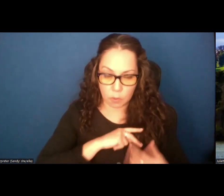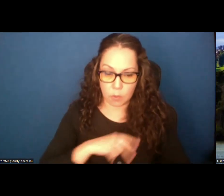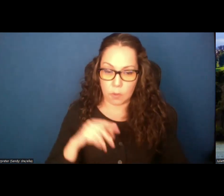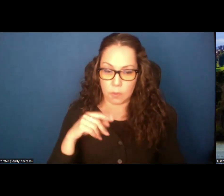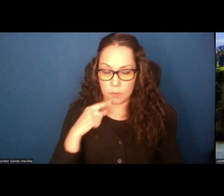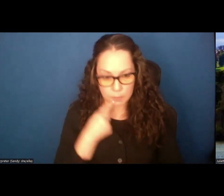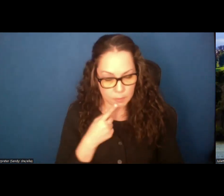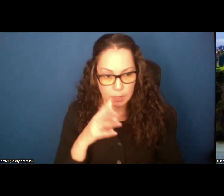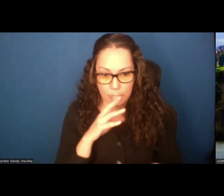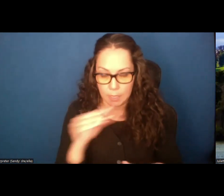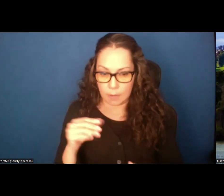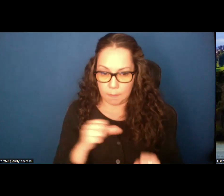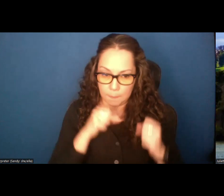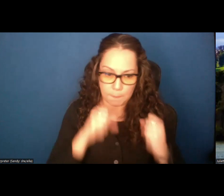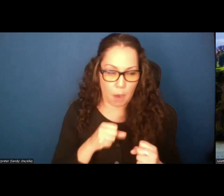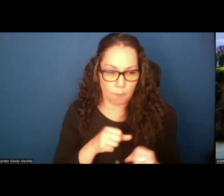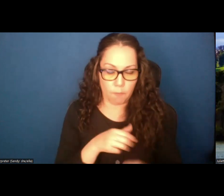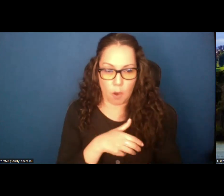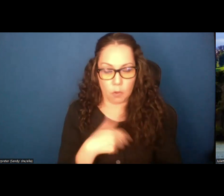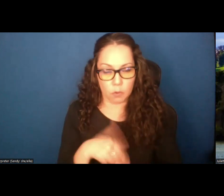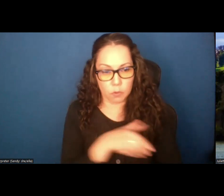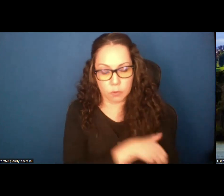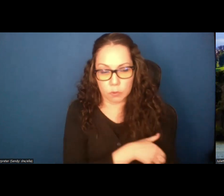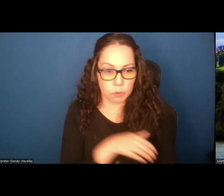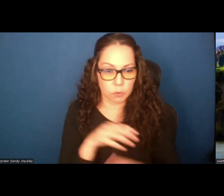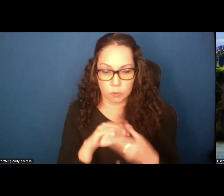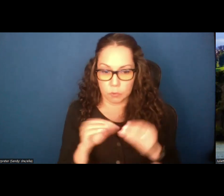know, this work group, as you can see in the chat, deeply appreciates this.